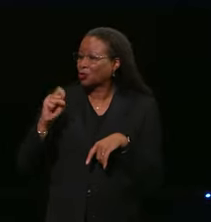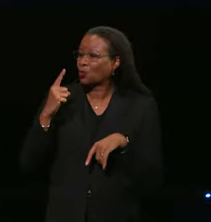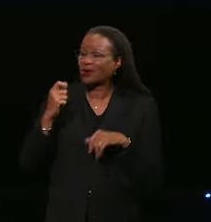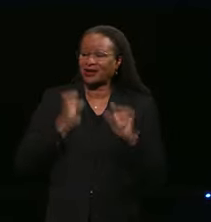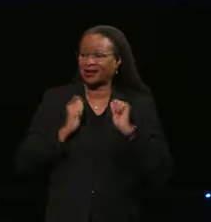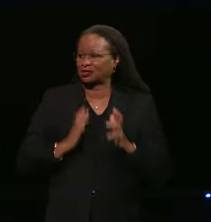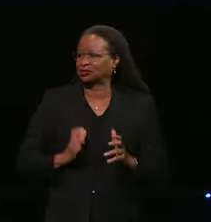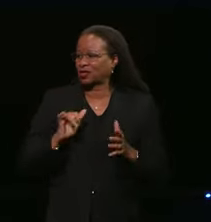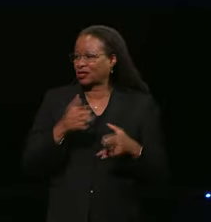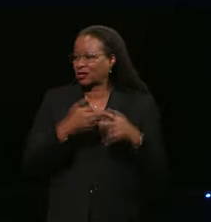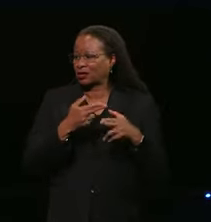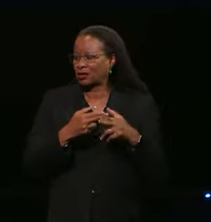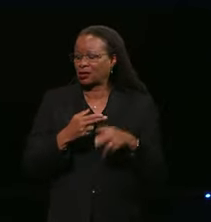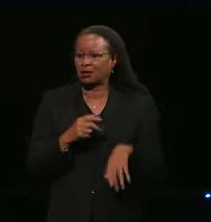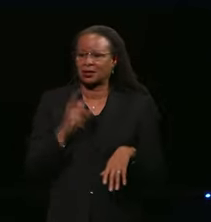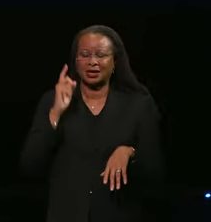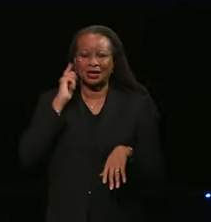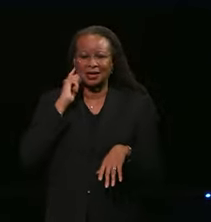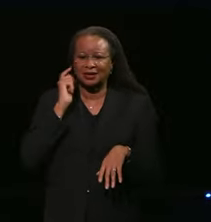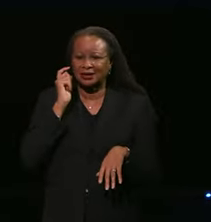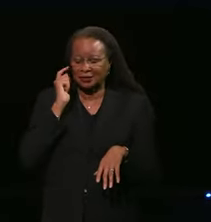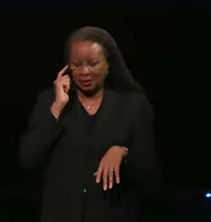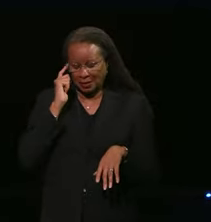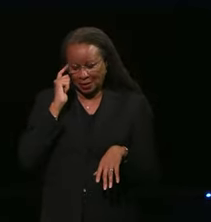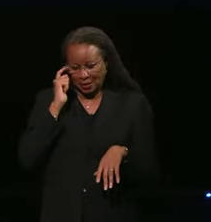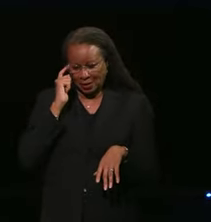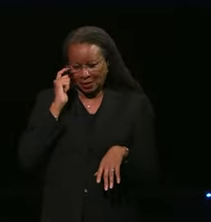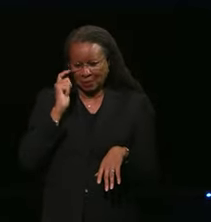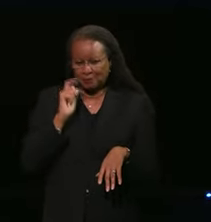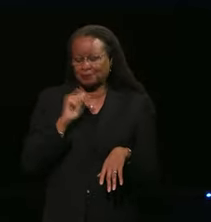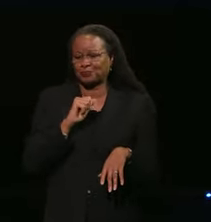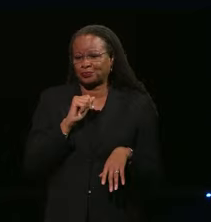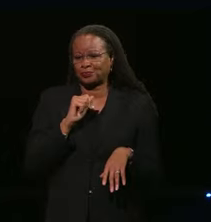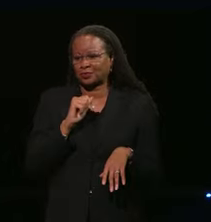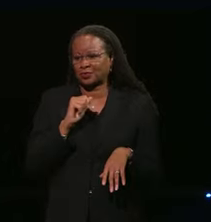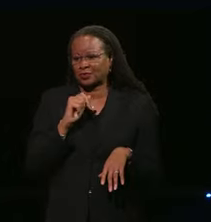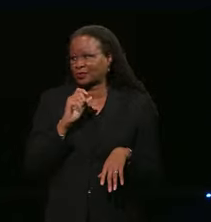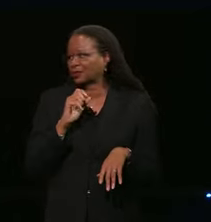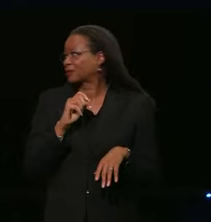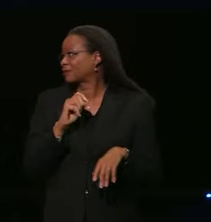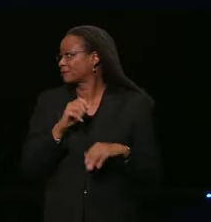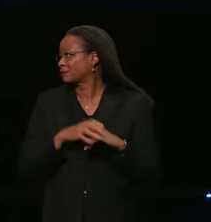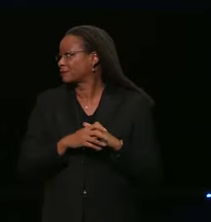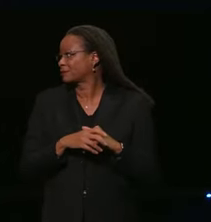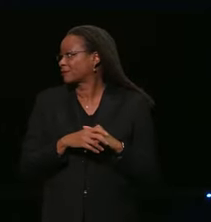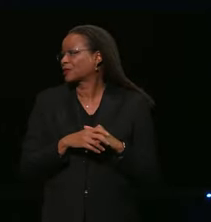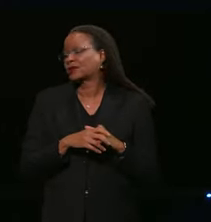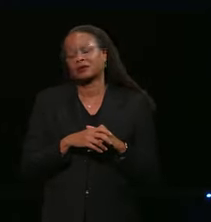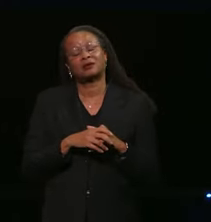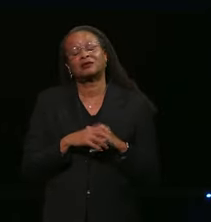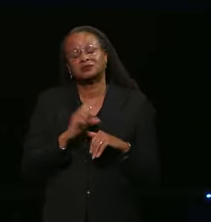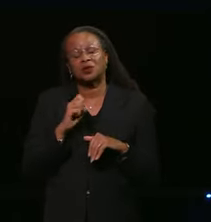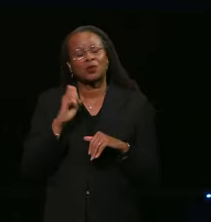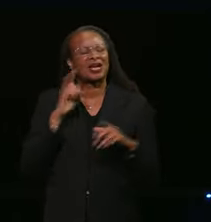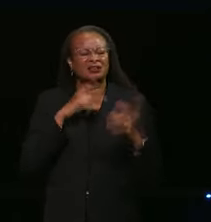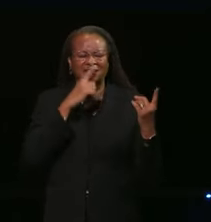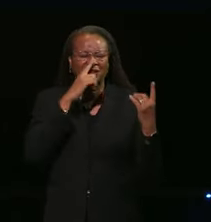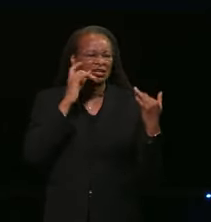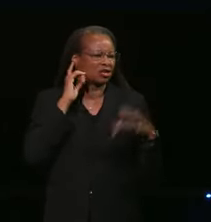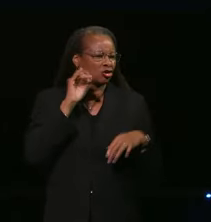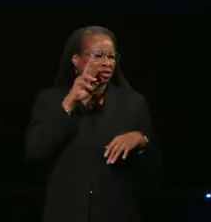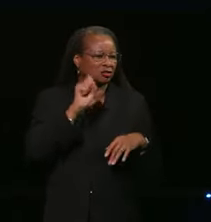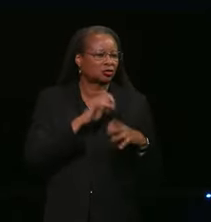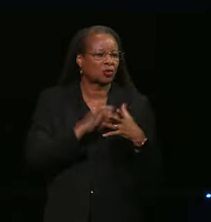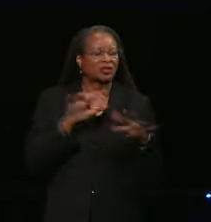they call ears in the real character, because he had a little big ears. So yeah,